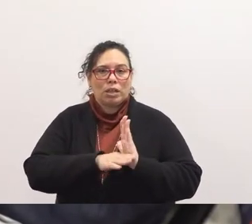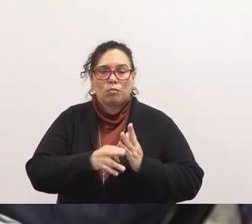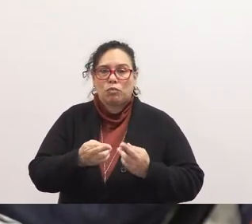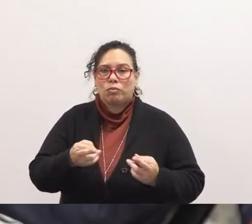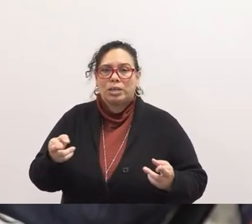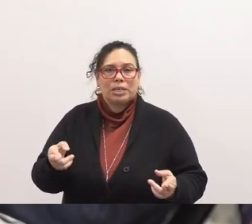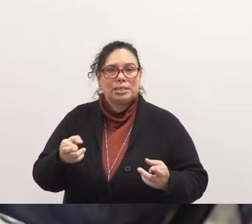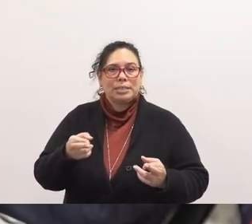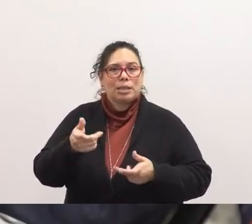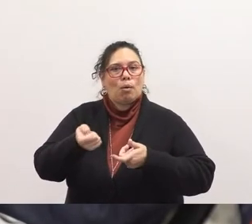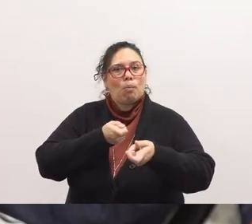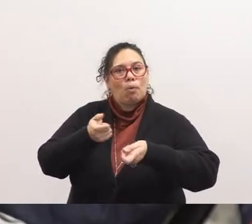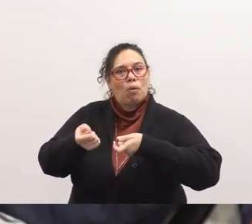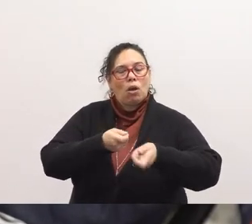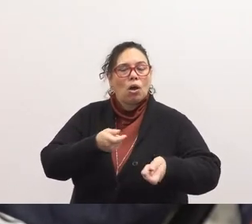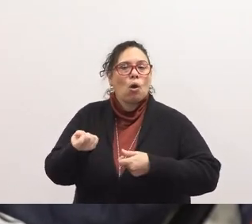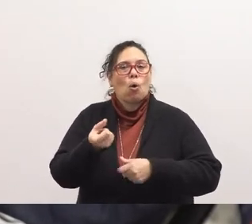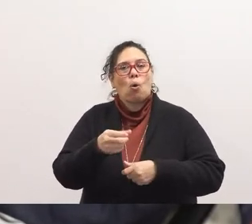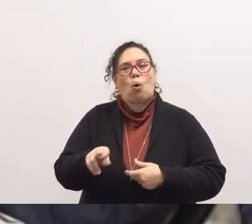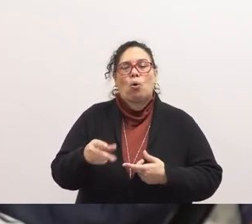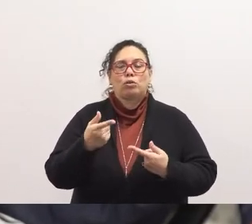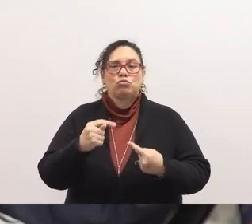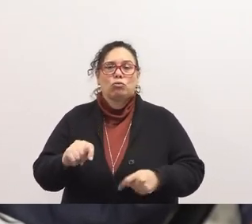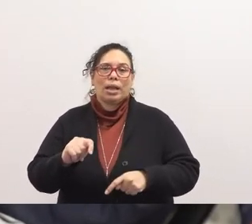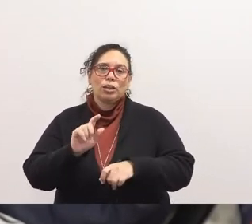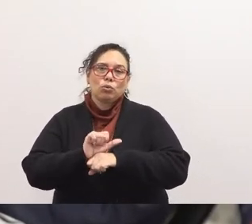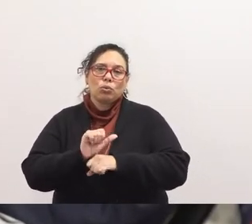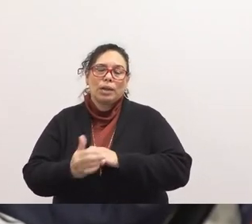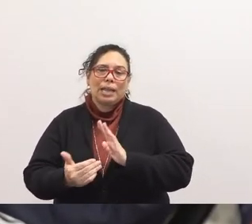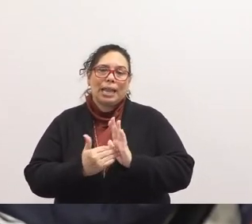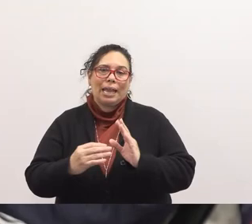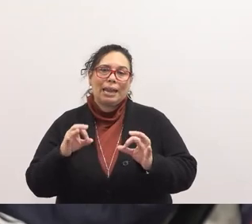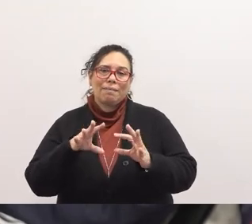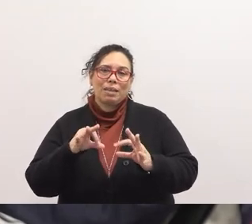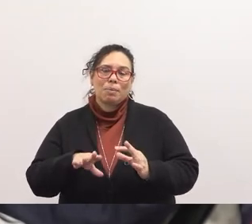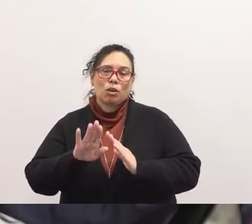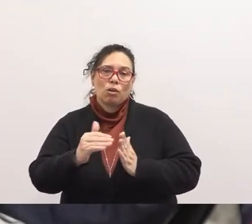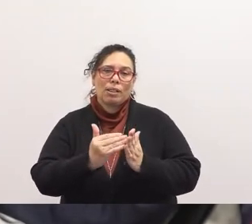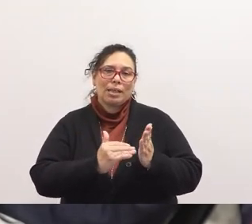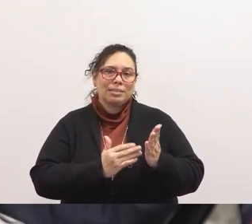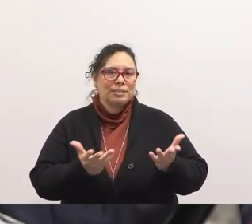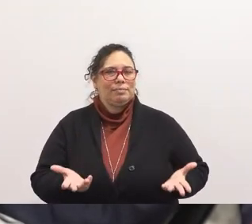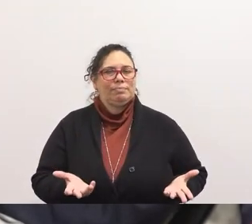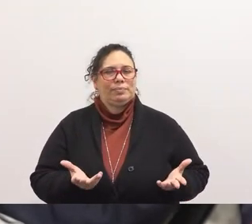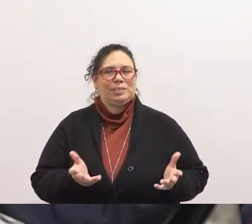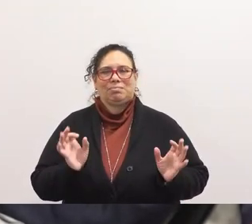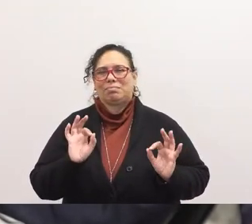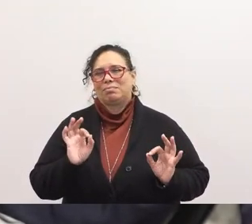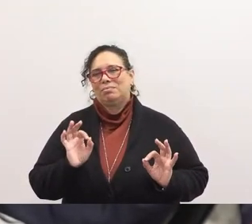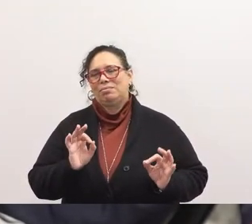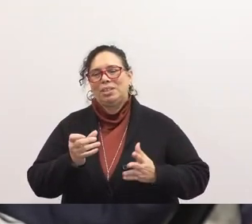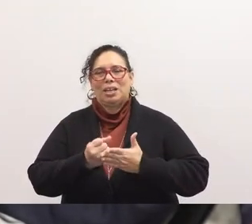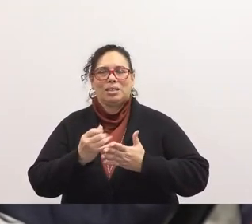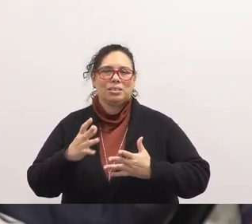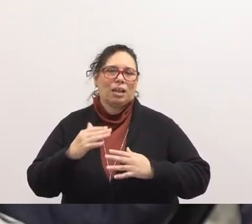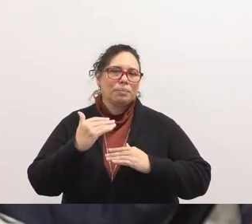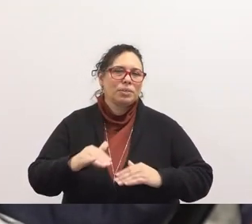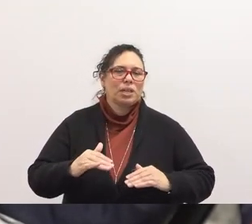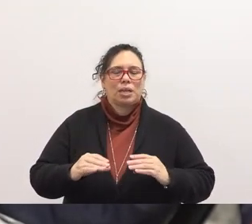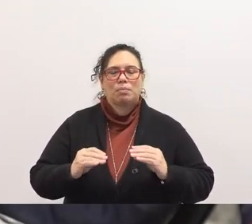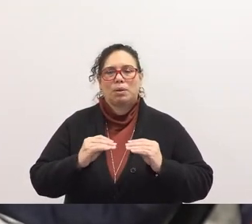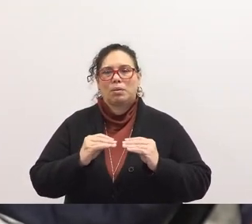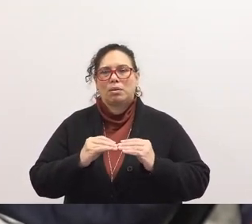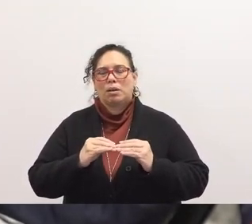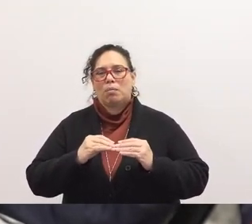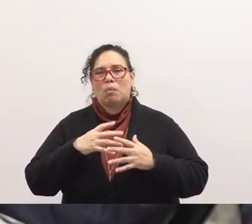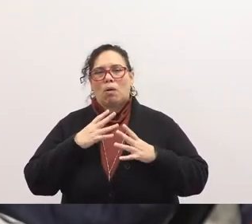to draw from or try to rework and get feedback on your lessons. It's an exercise in futility and makes the time constraint even more